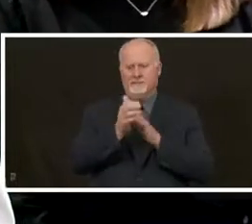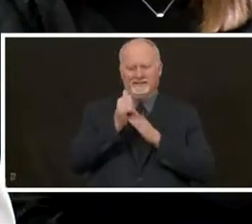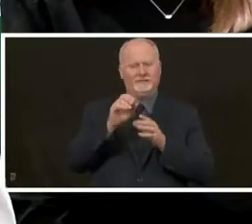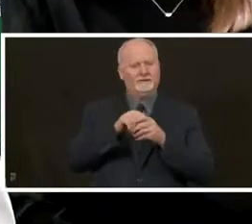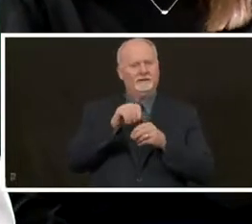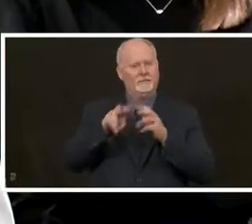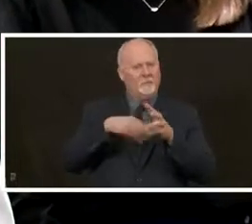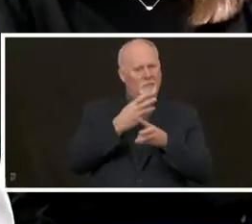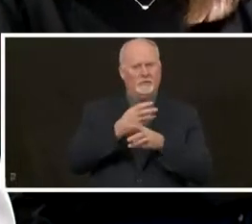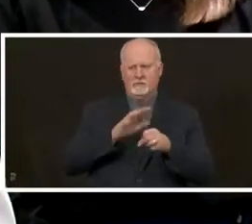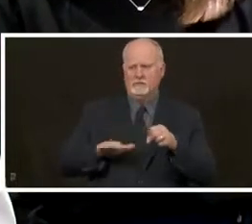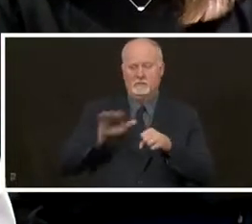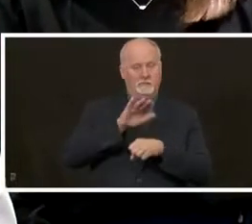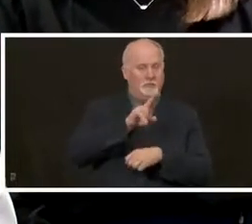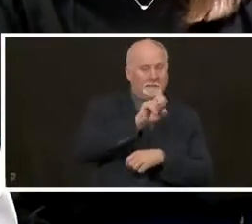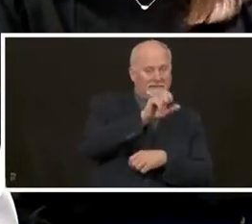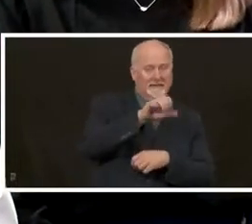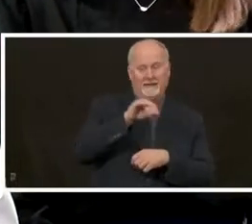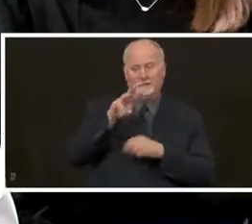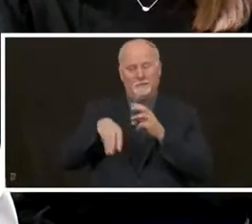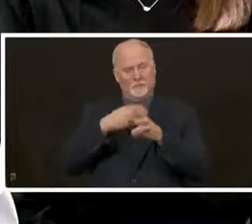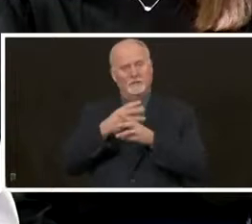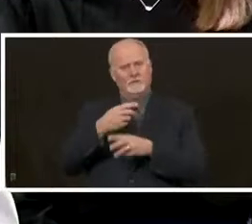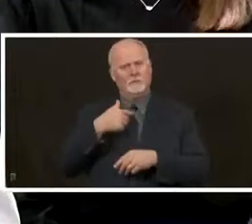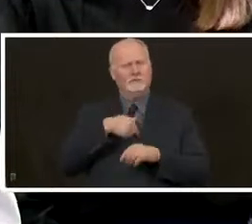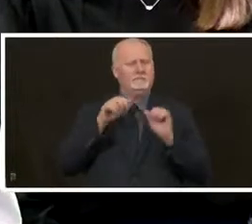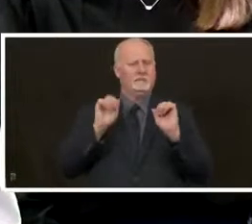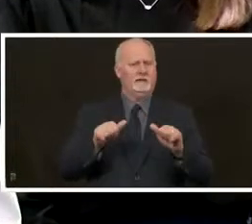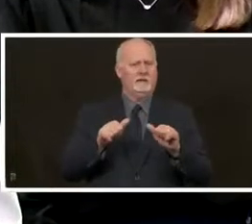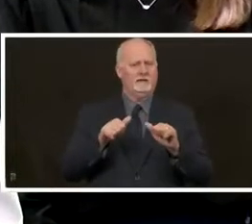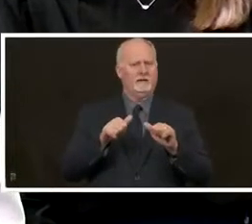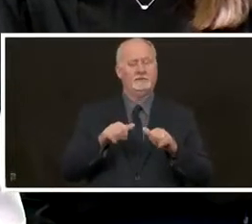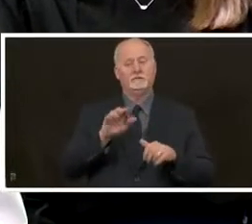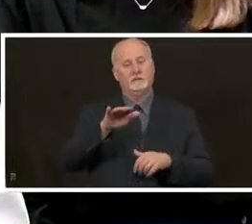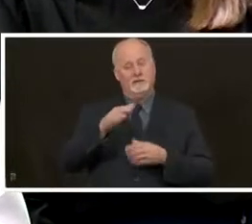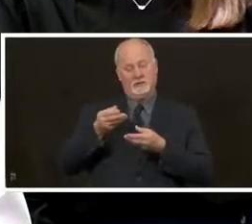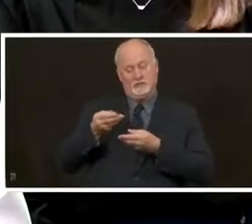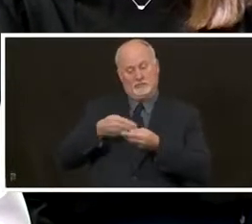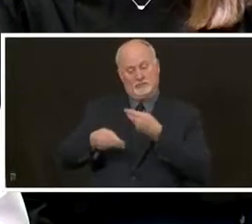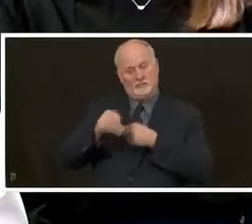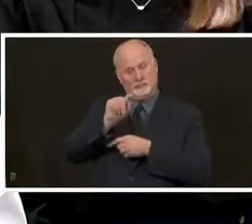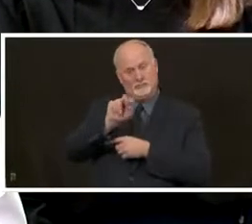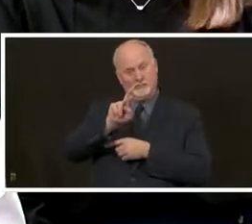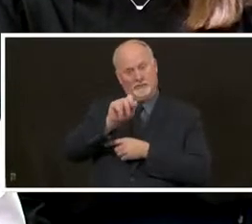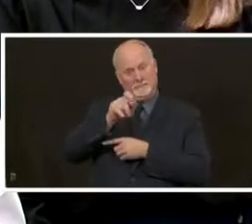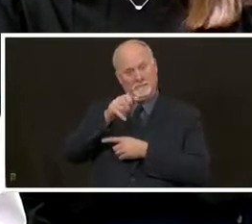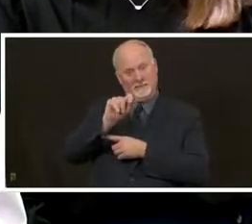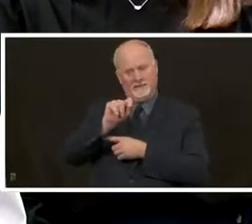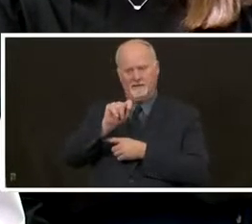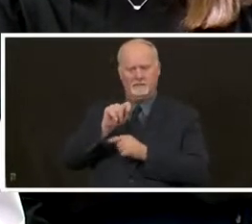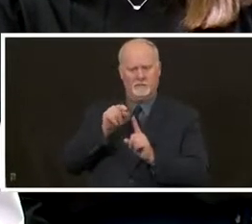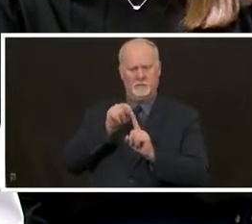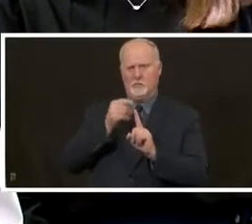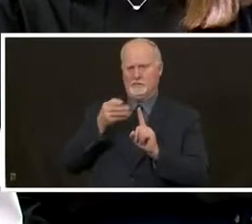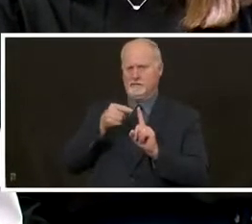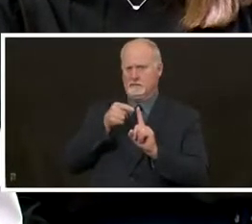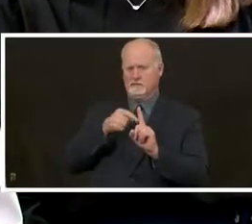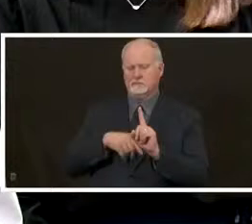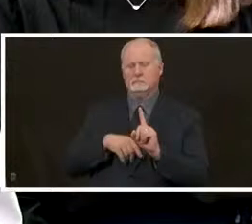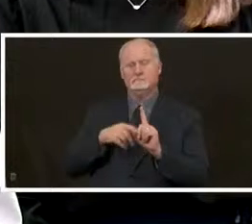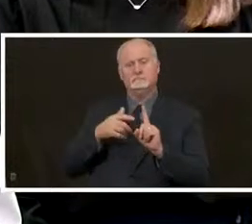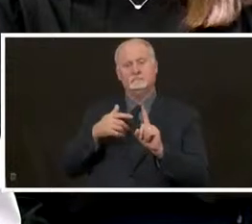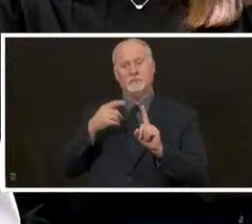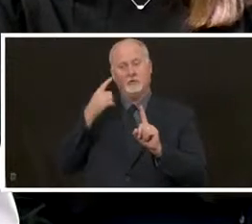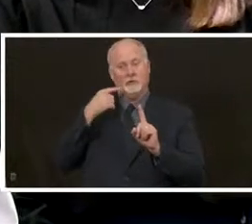world for the areas that we know that we can do that in. Transplantation is clearly one of them. You heard